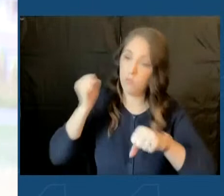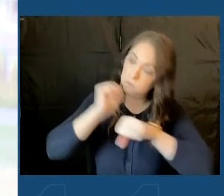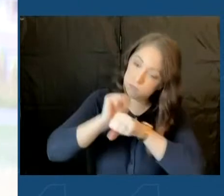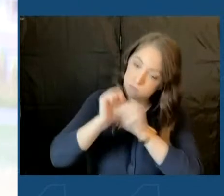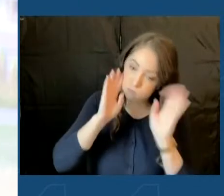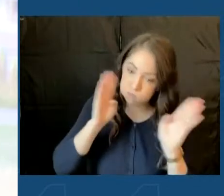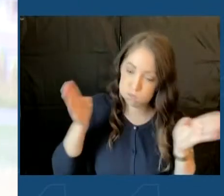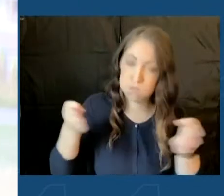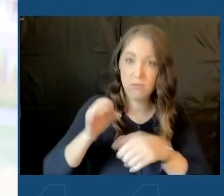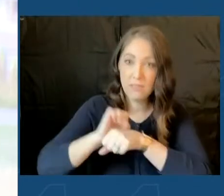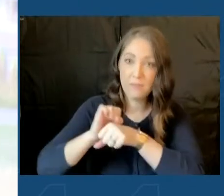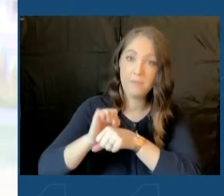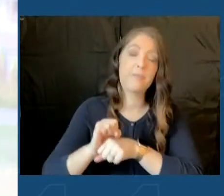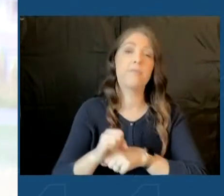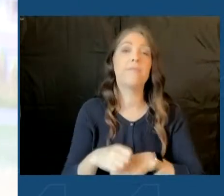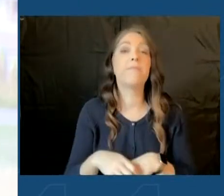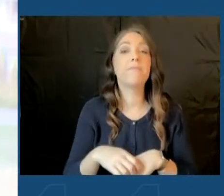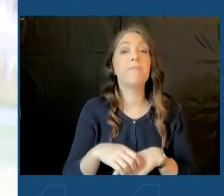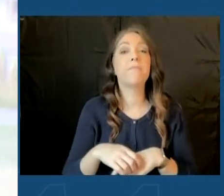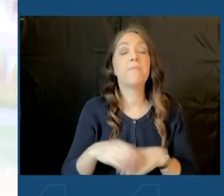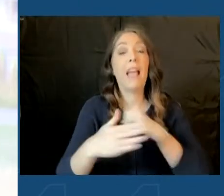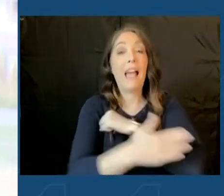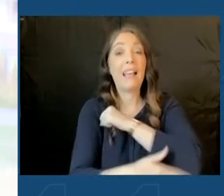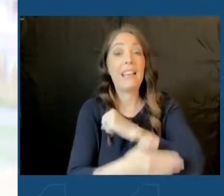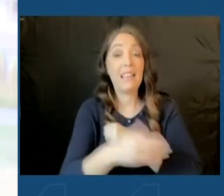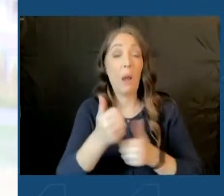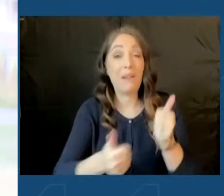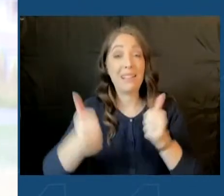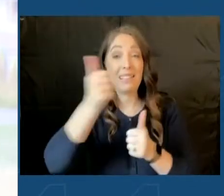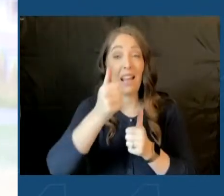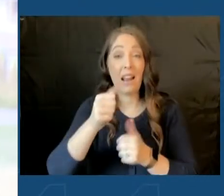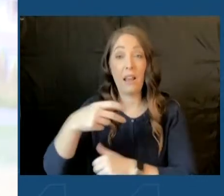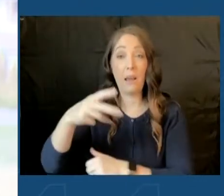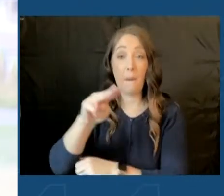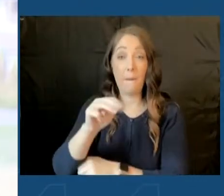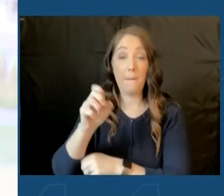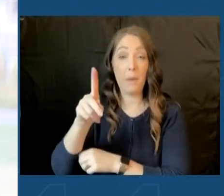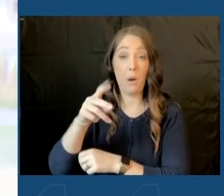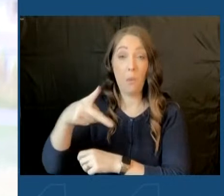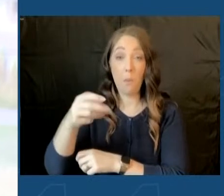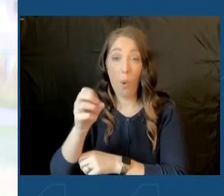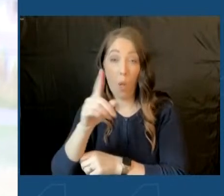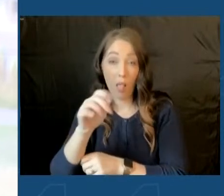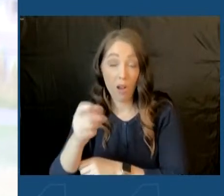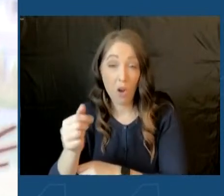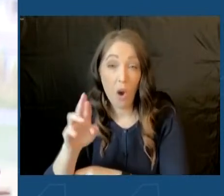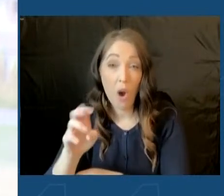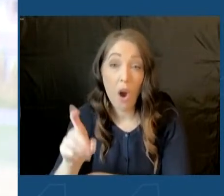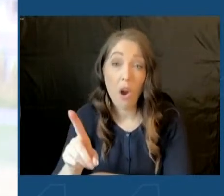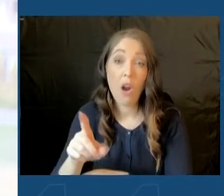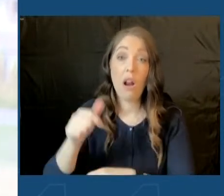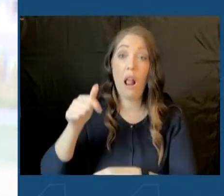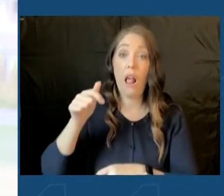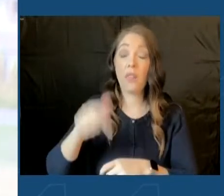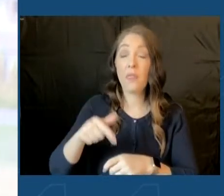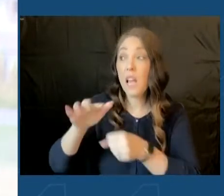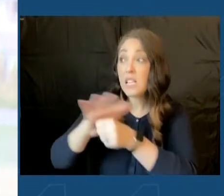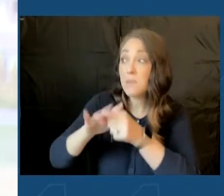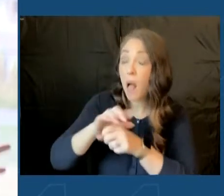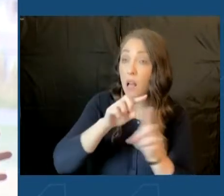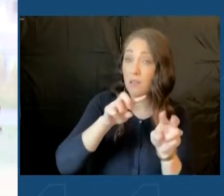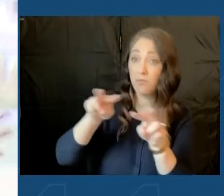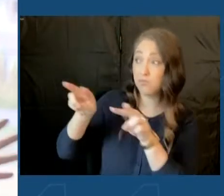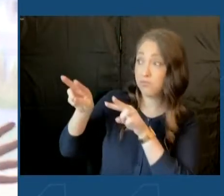County Executive Mark Polenkars, again, this region is being transformed. Look what's happening at the former Bethlehem Steel site